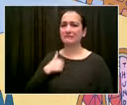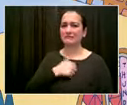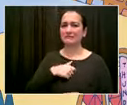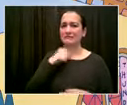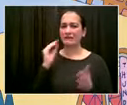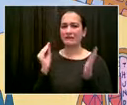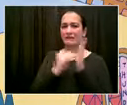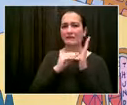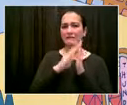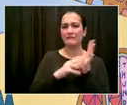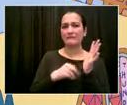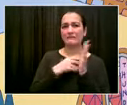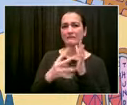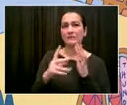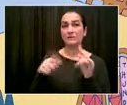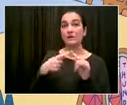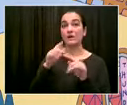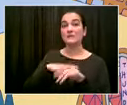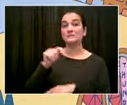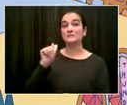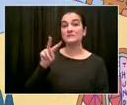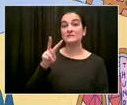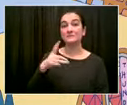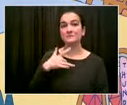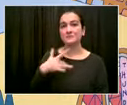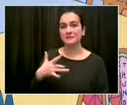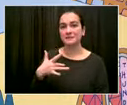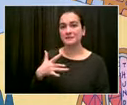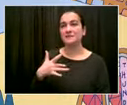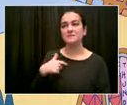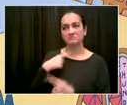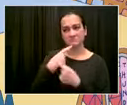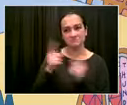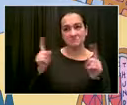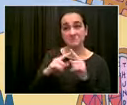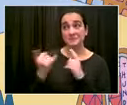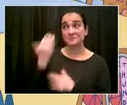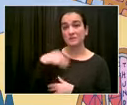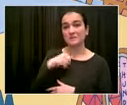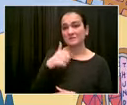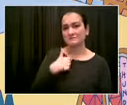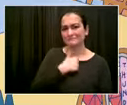figure out the right way to do that going forward. Go ahead.